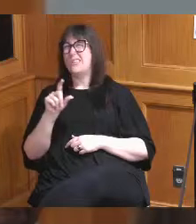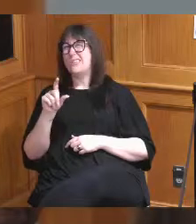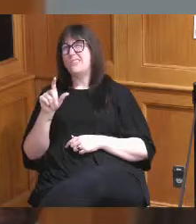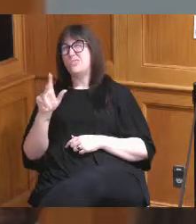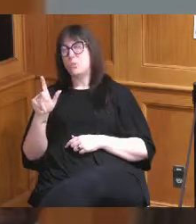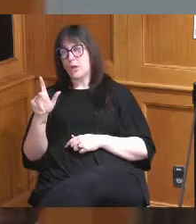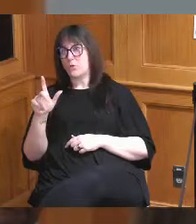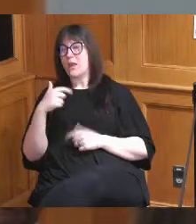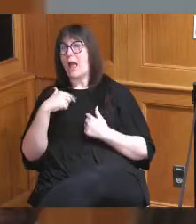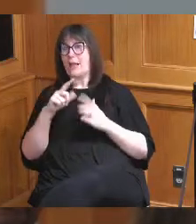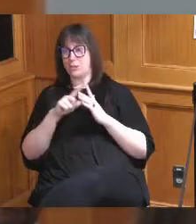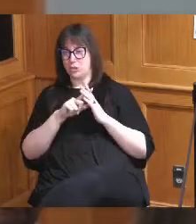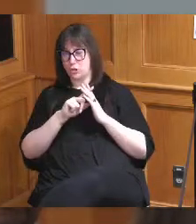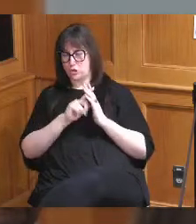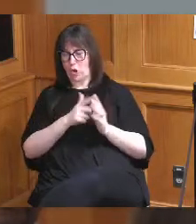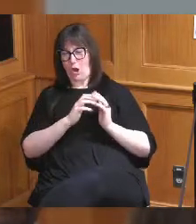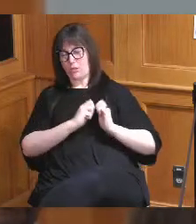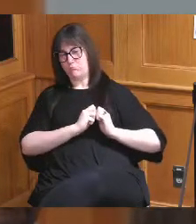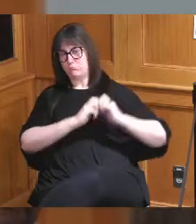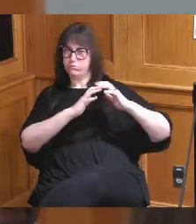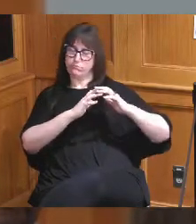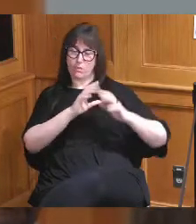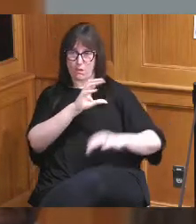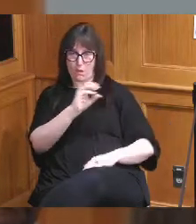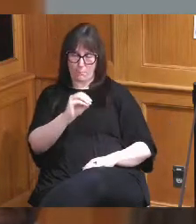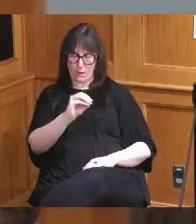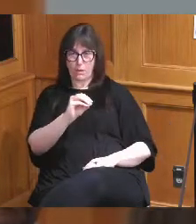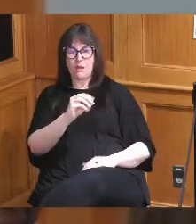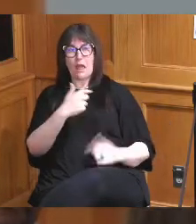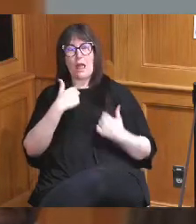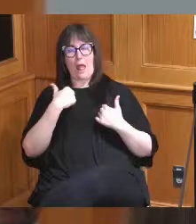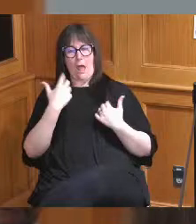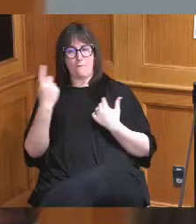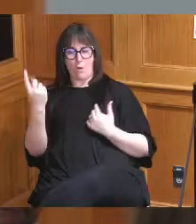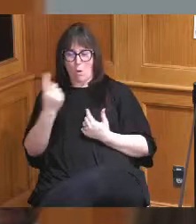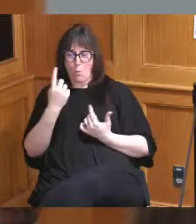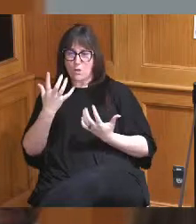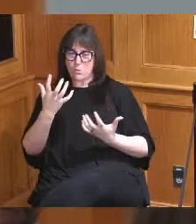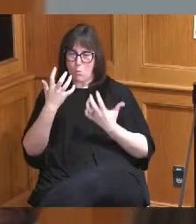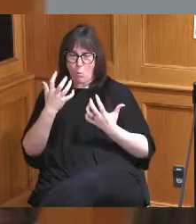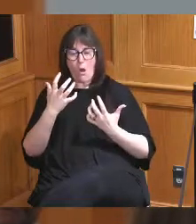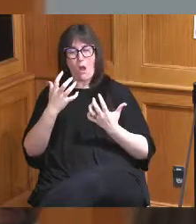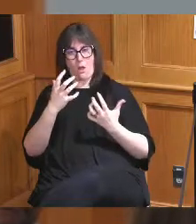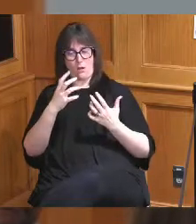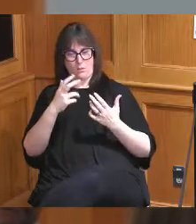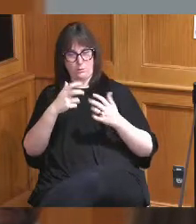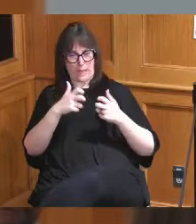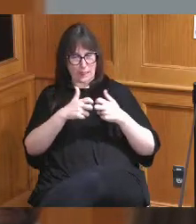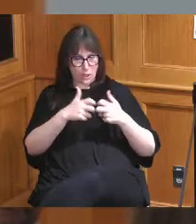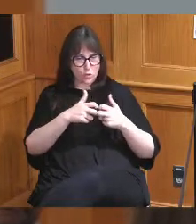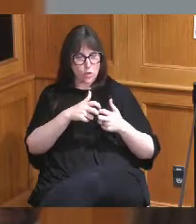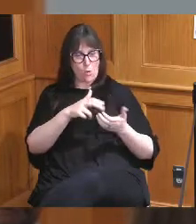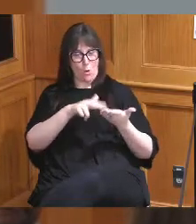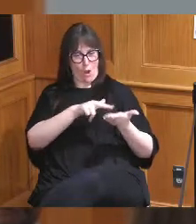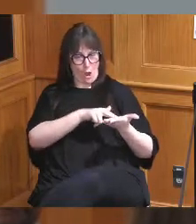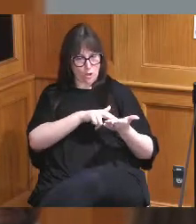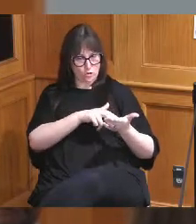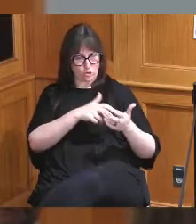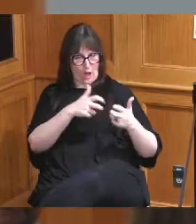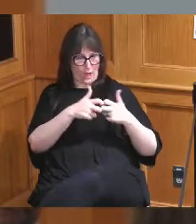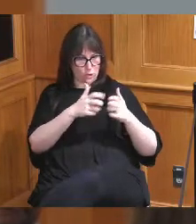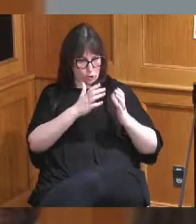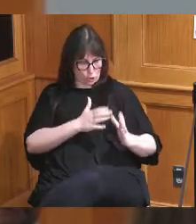2023 is when I started my company. And I've always wanted to be an electrical contractor with some